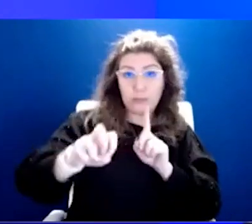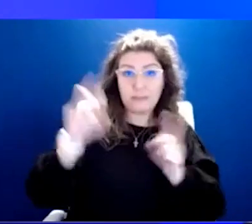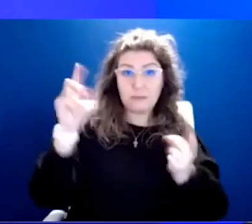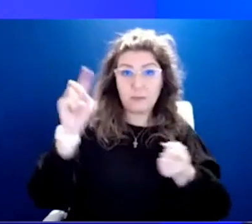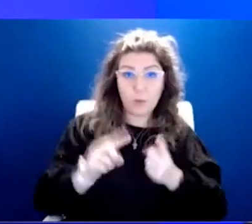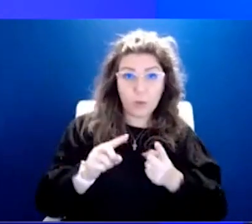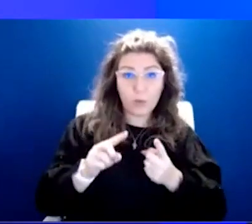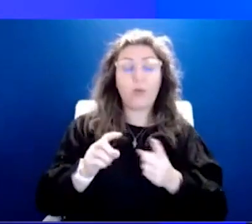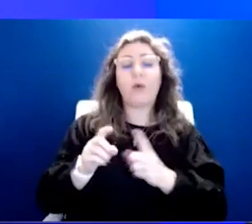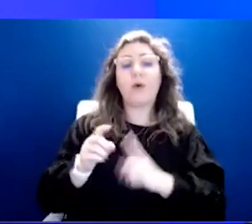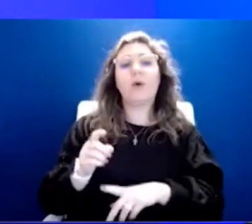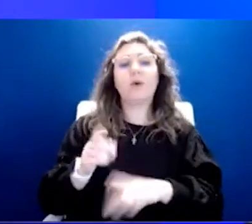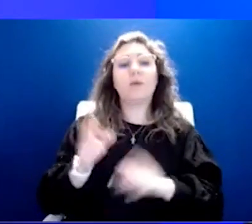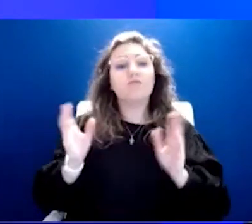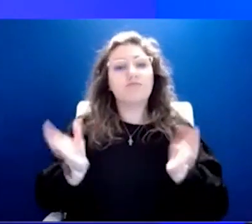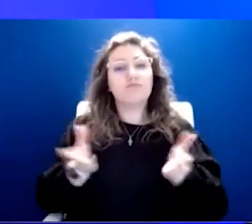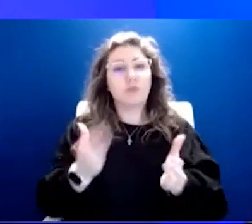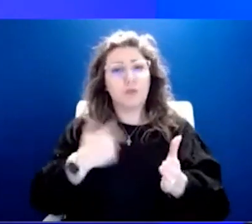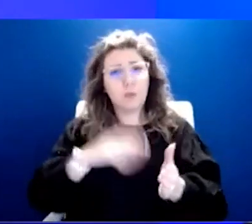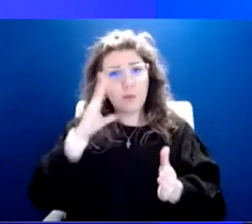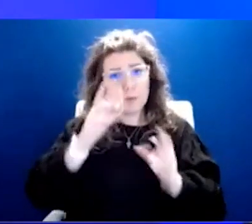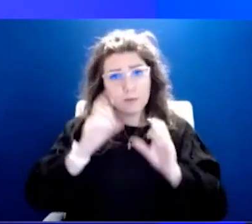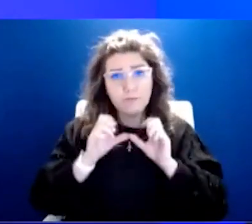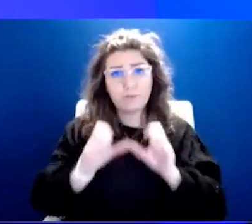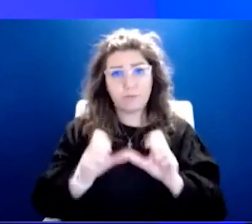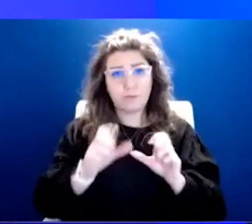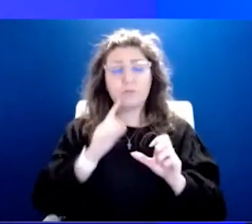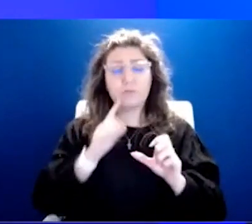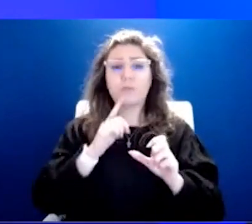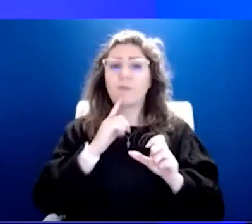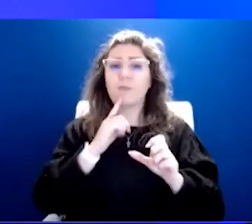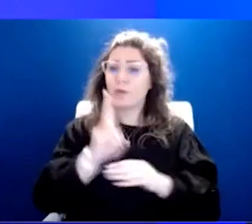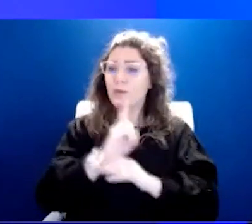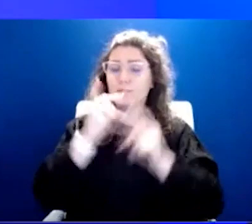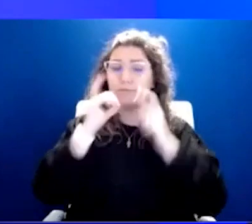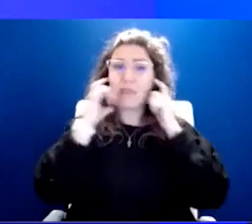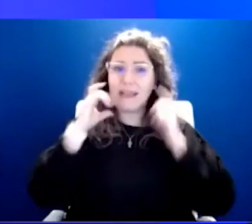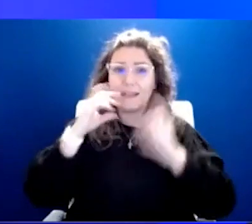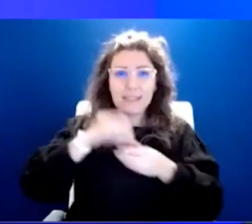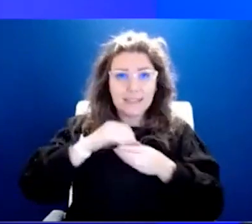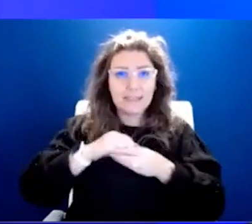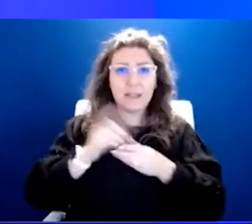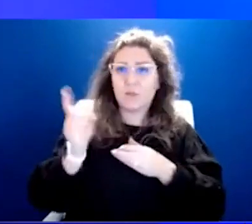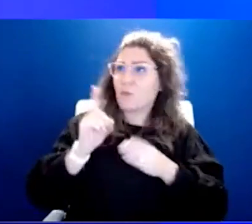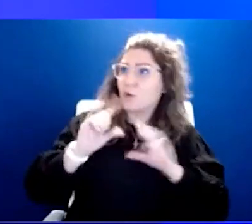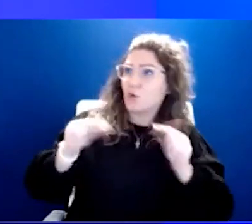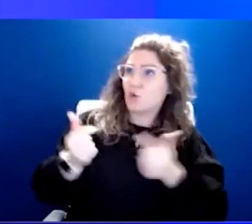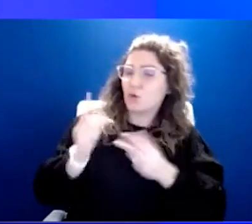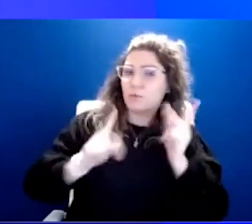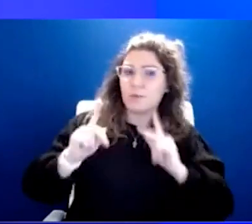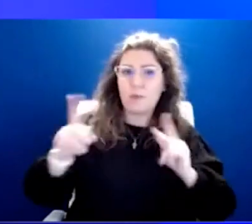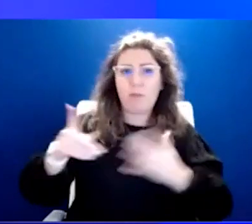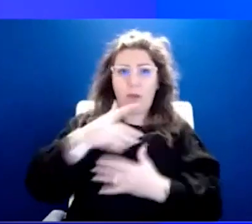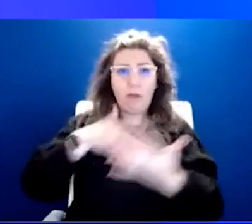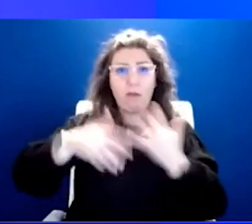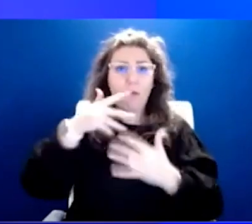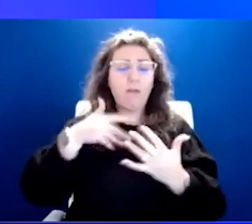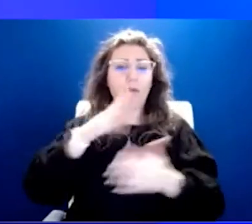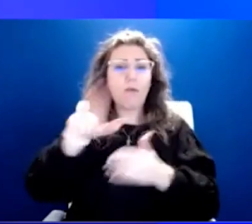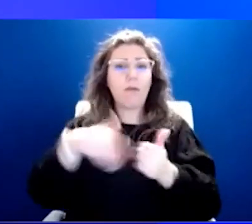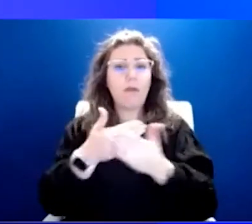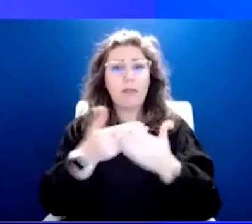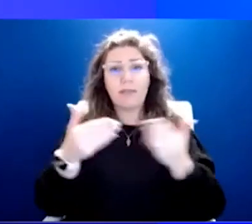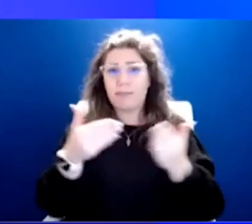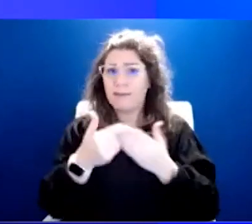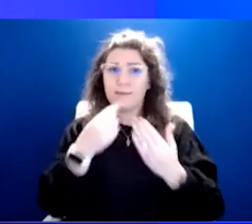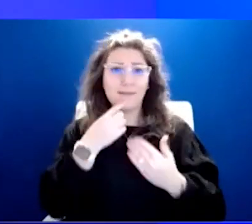encourage everyone to be wearing masks in indoor situations where they're with groups of people, all of the things that we've been saying right the way through